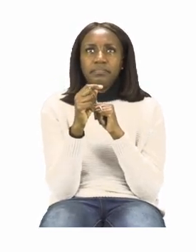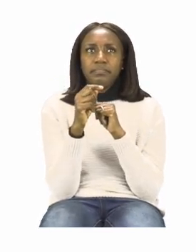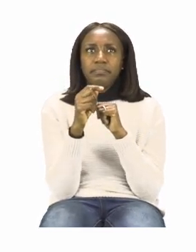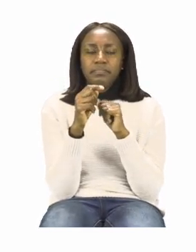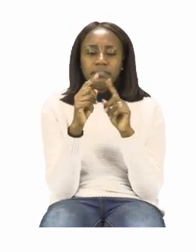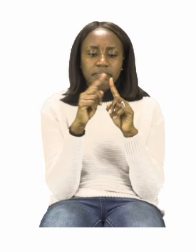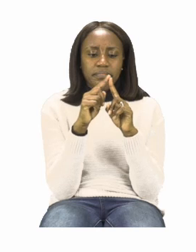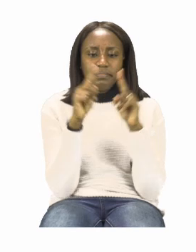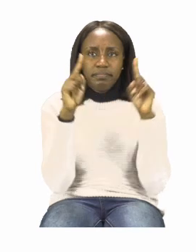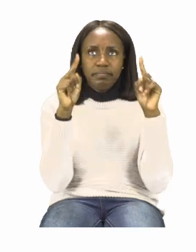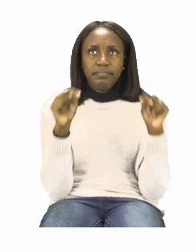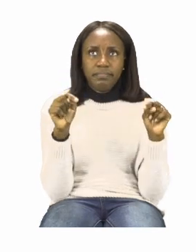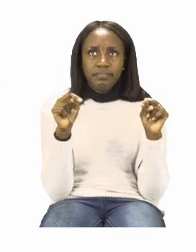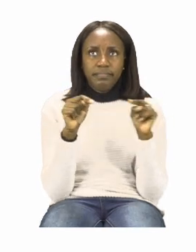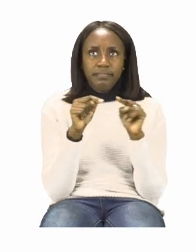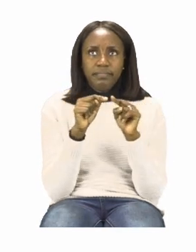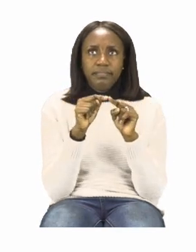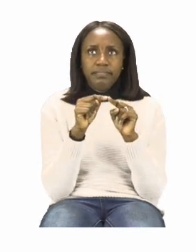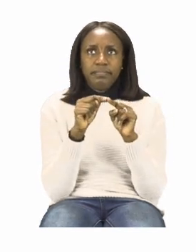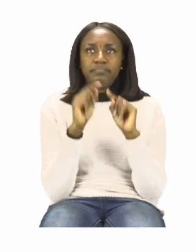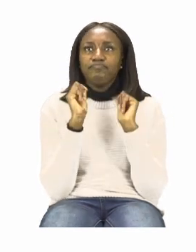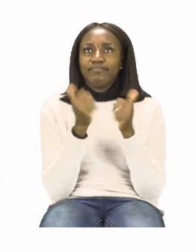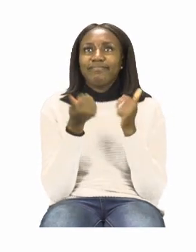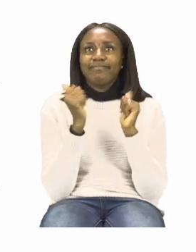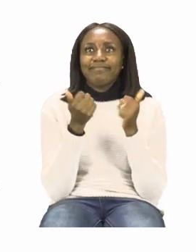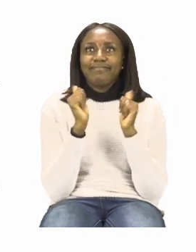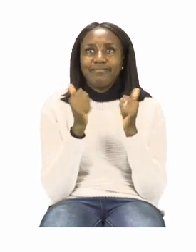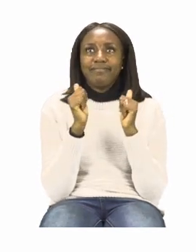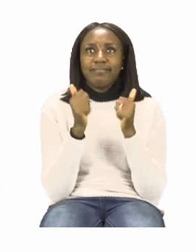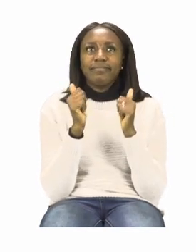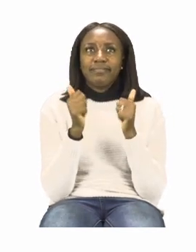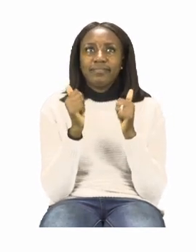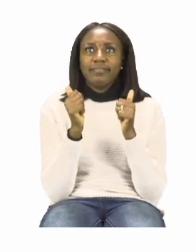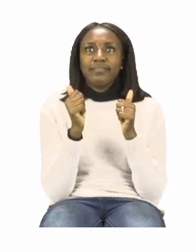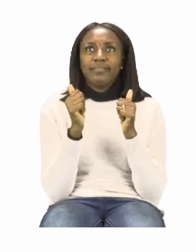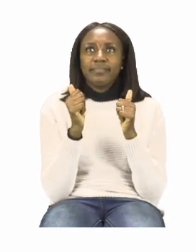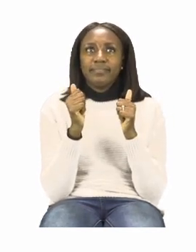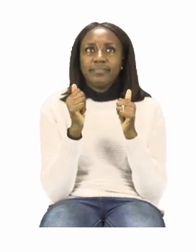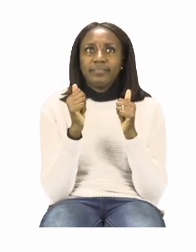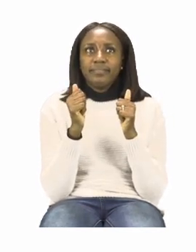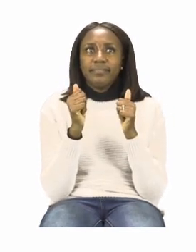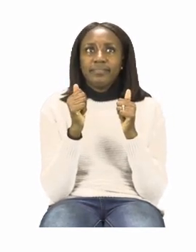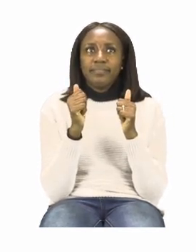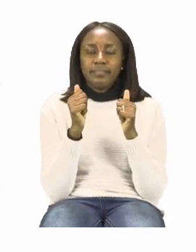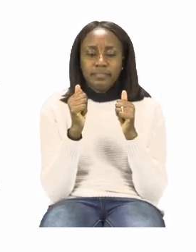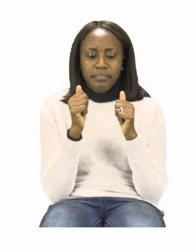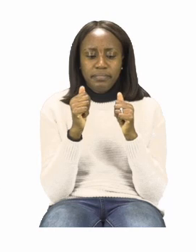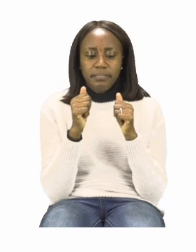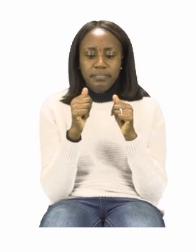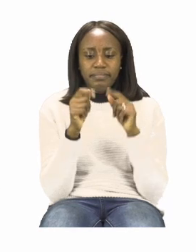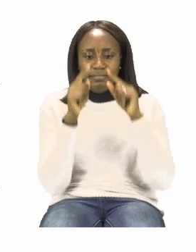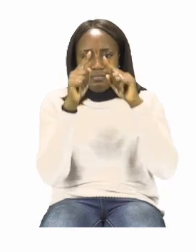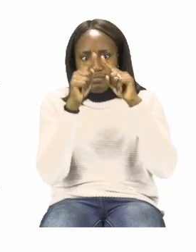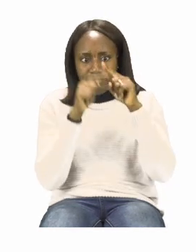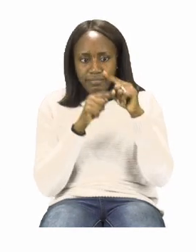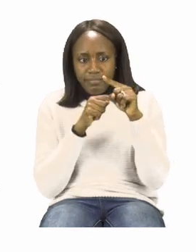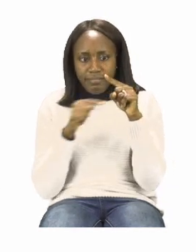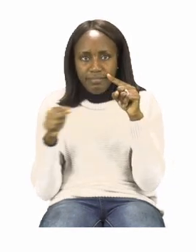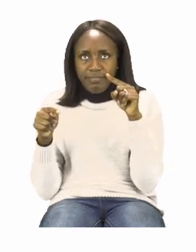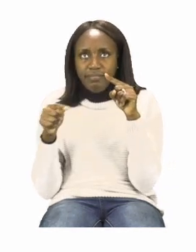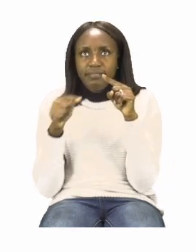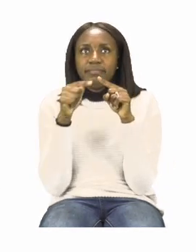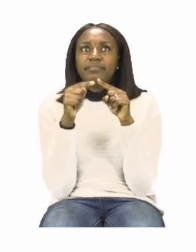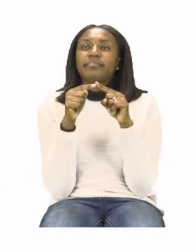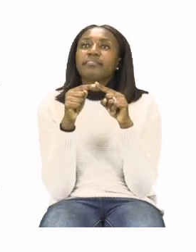It's a square. Well done. What is the second shape in this